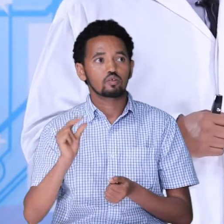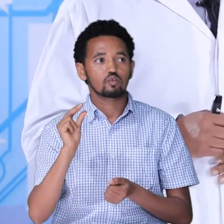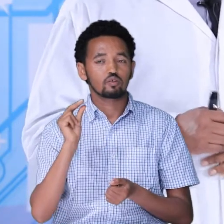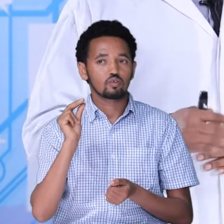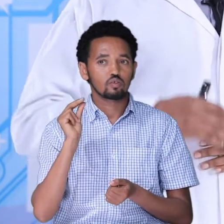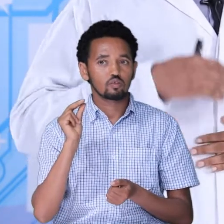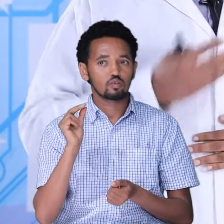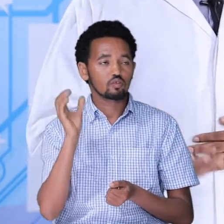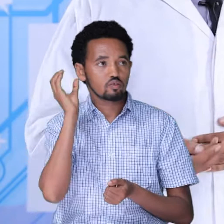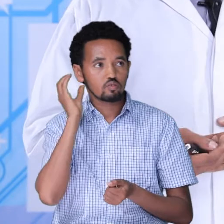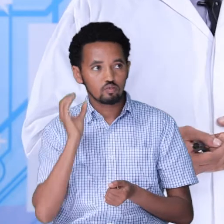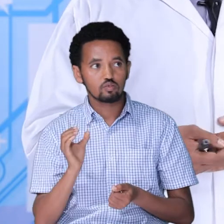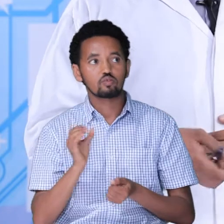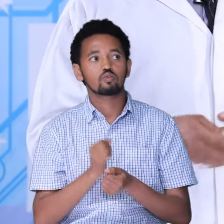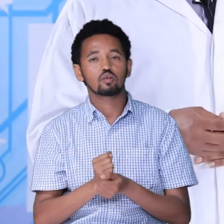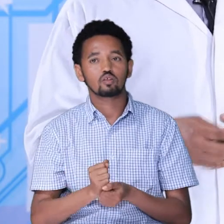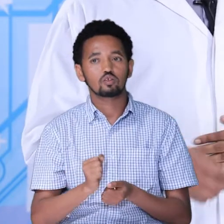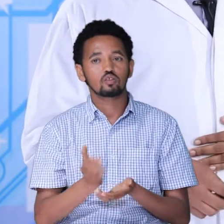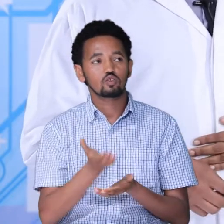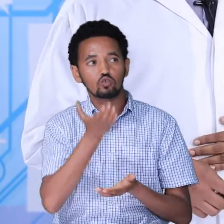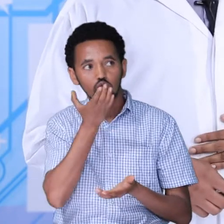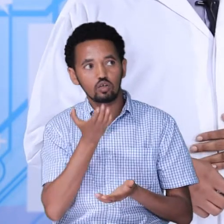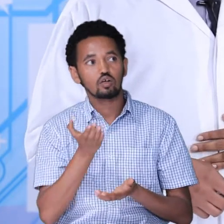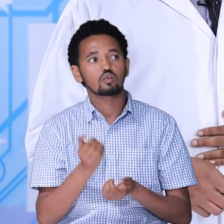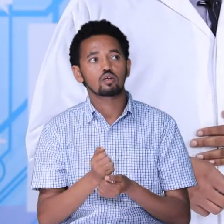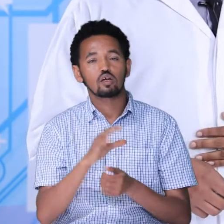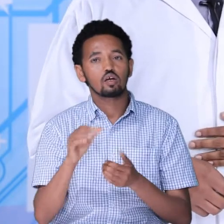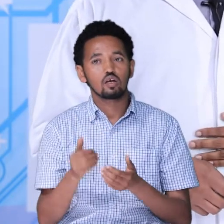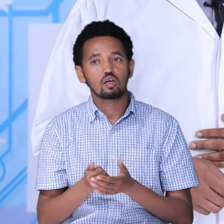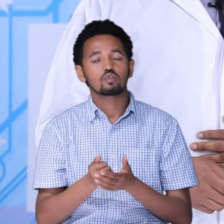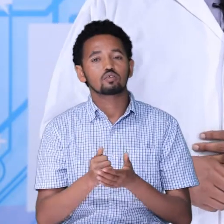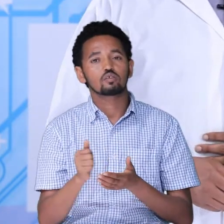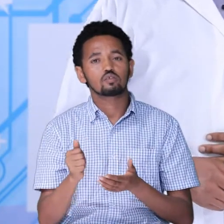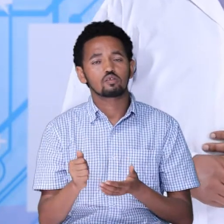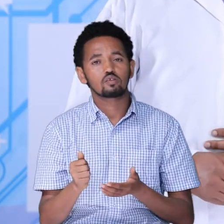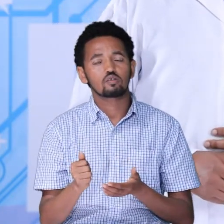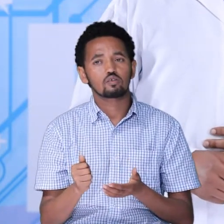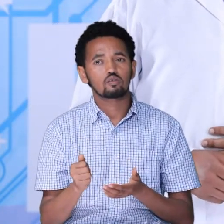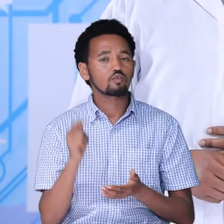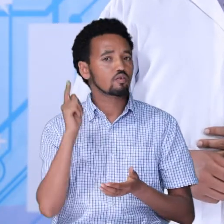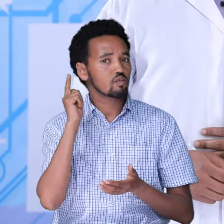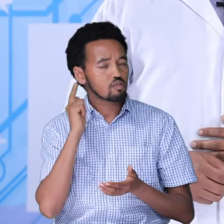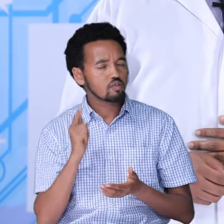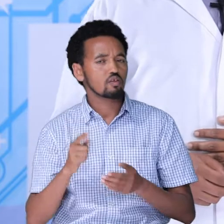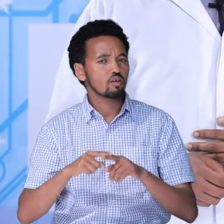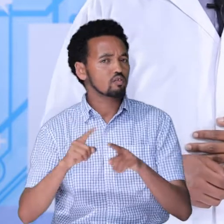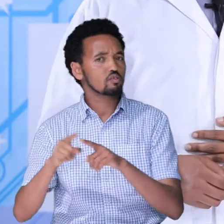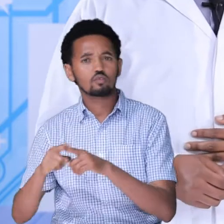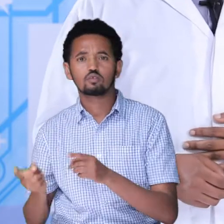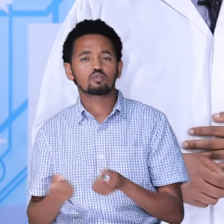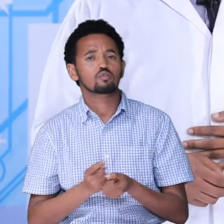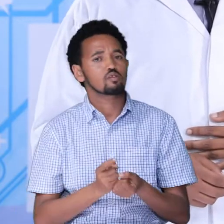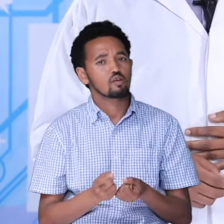beans, fruits, and so on. But there was a problem among the African